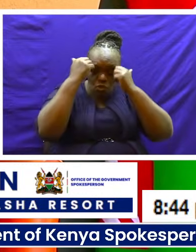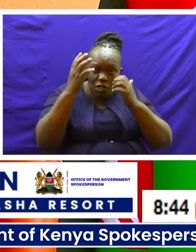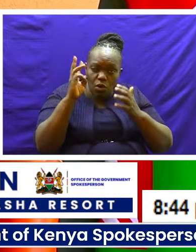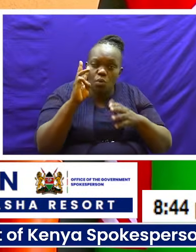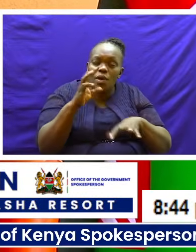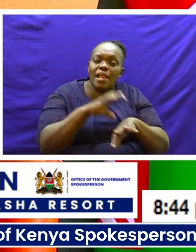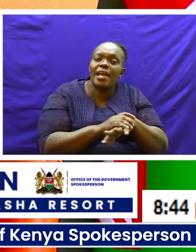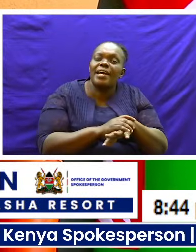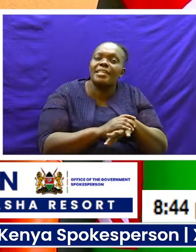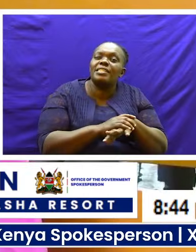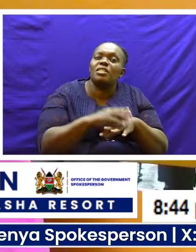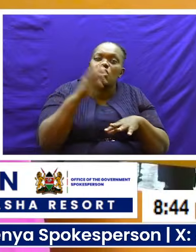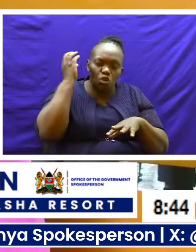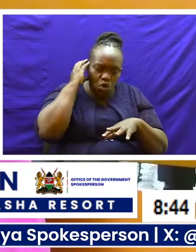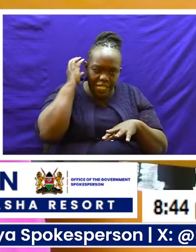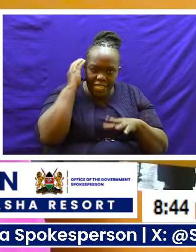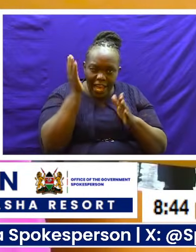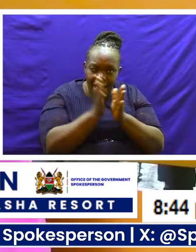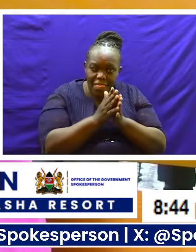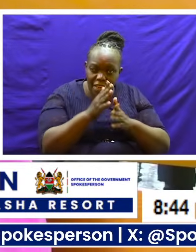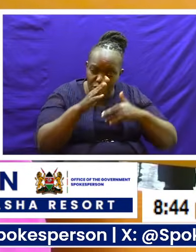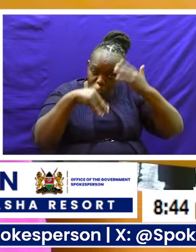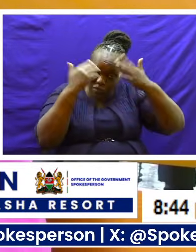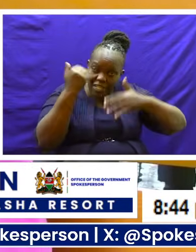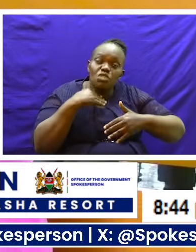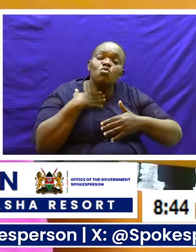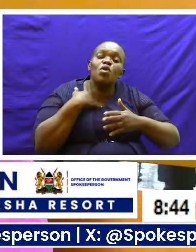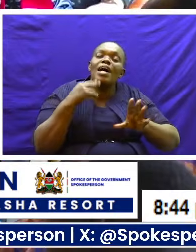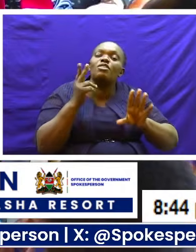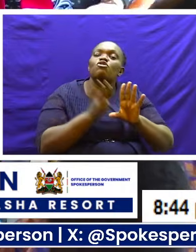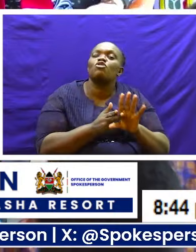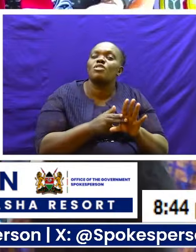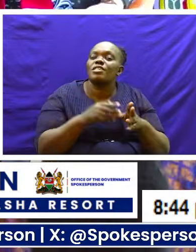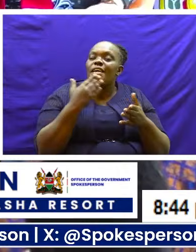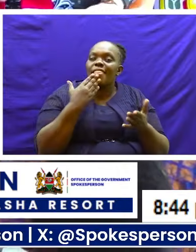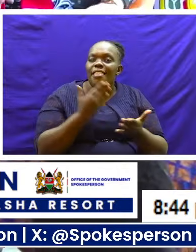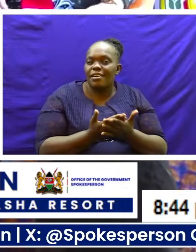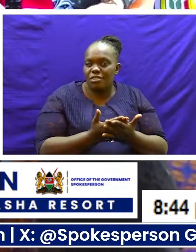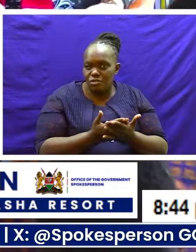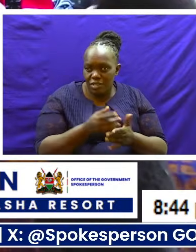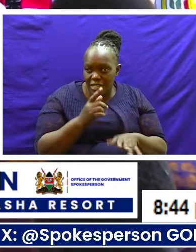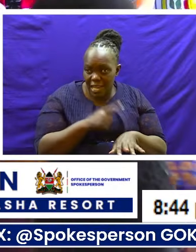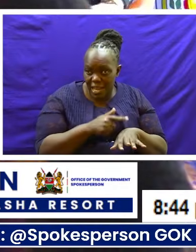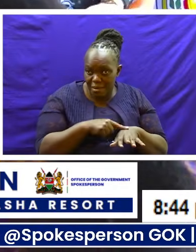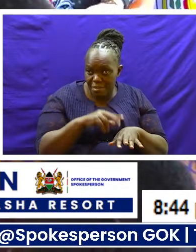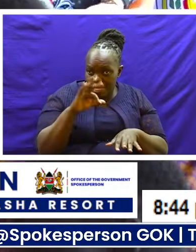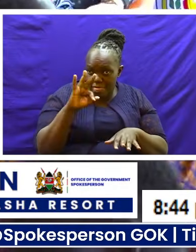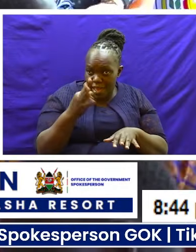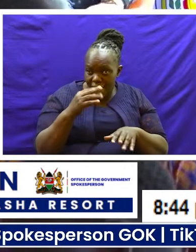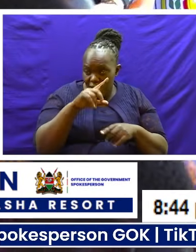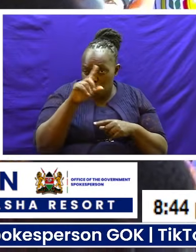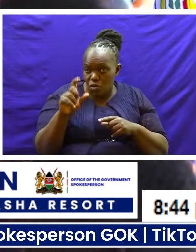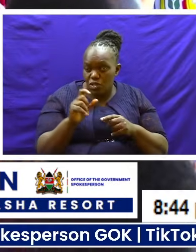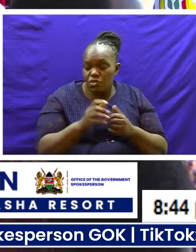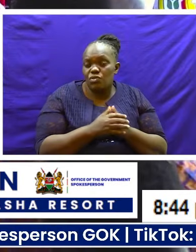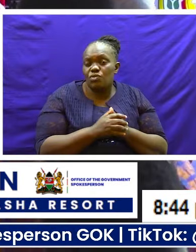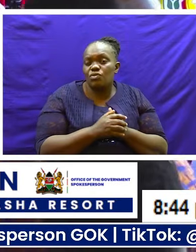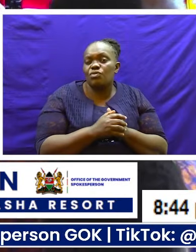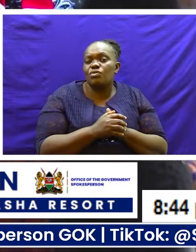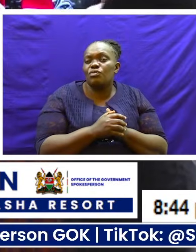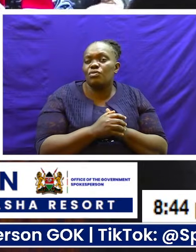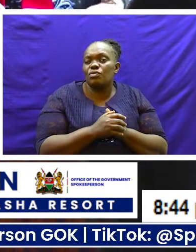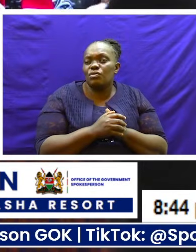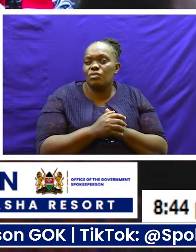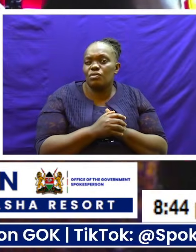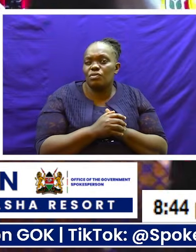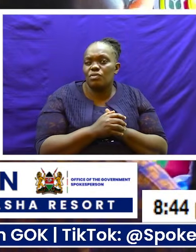the course and the university that they wanted? Thank you. Okay, yeah, because of time, let's get the third question quickly. Time